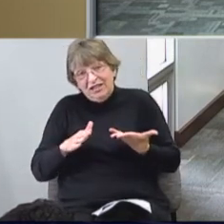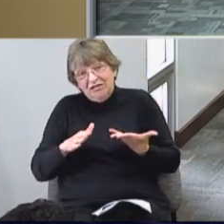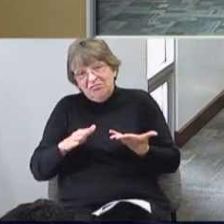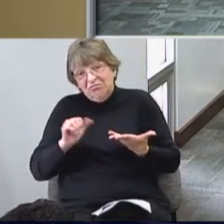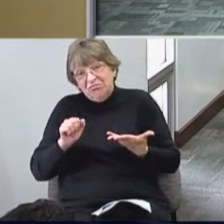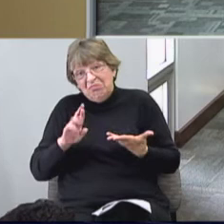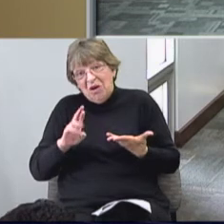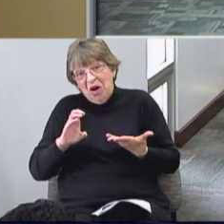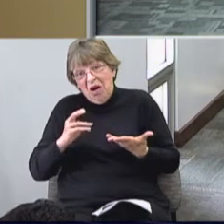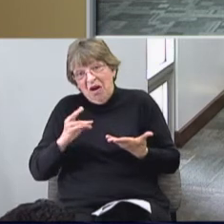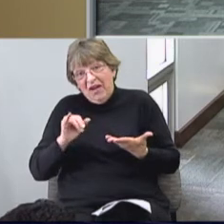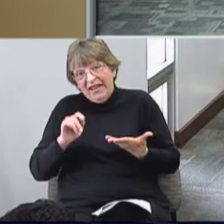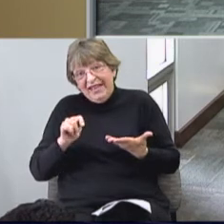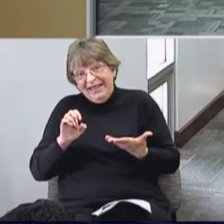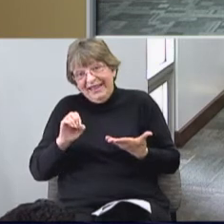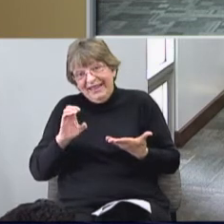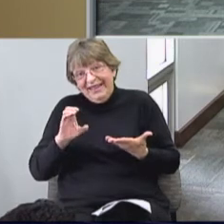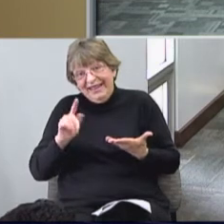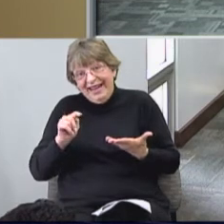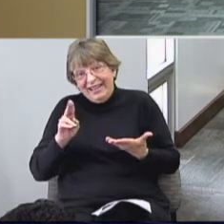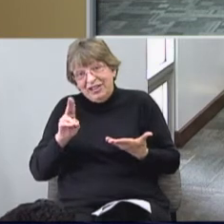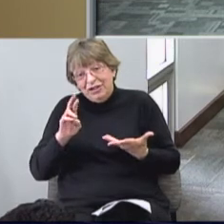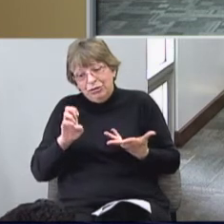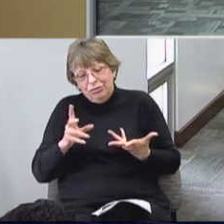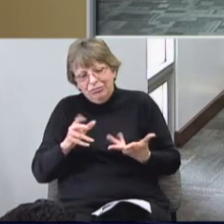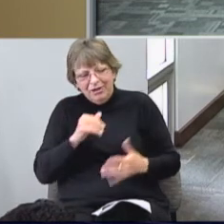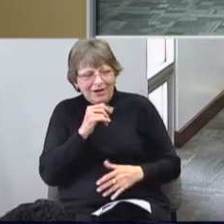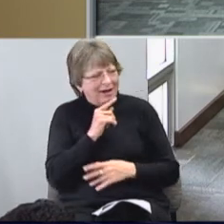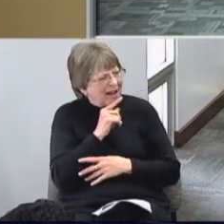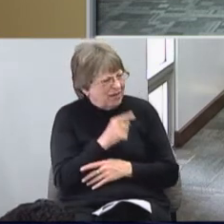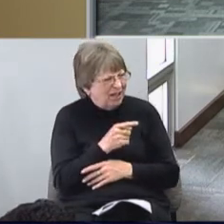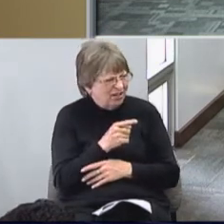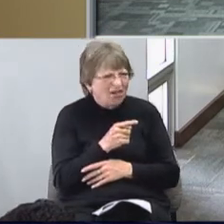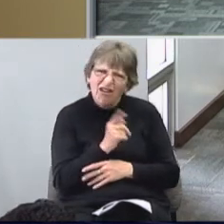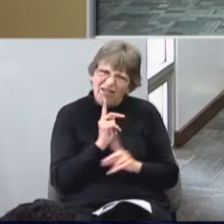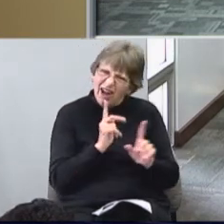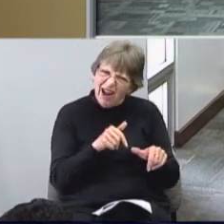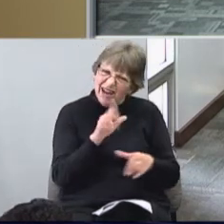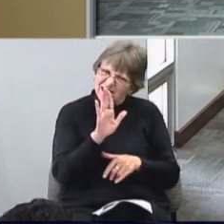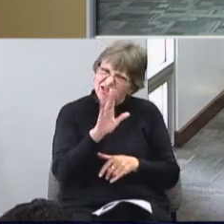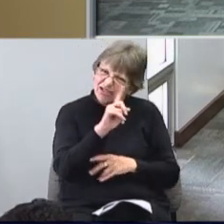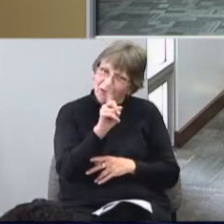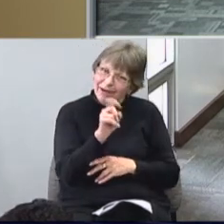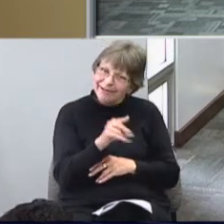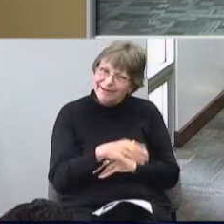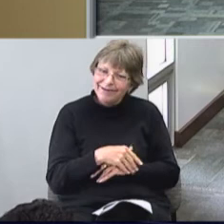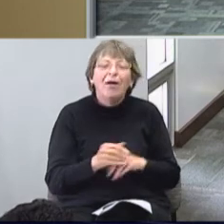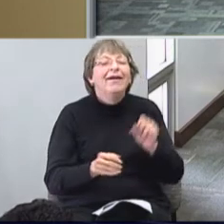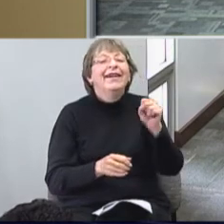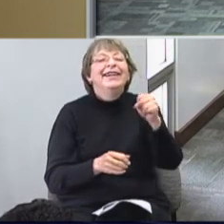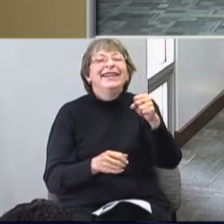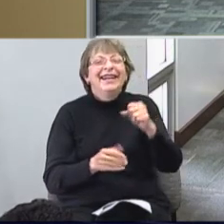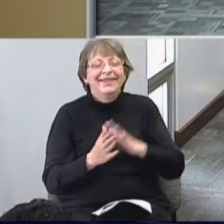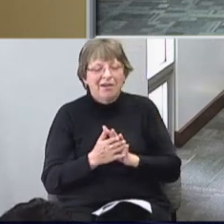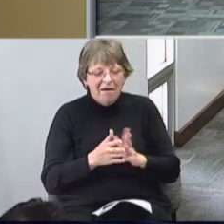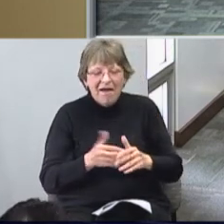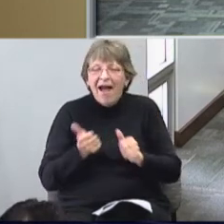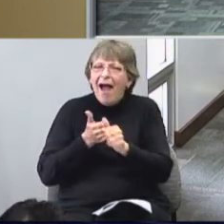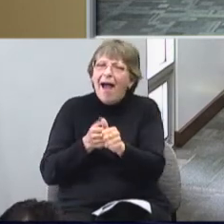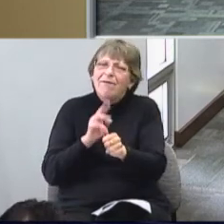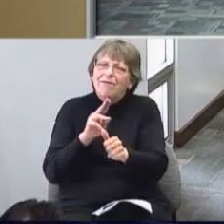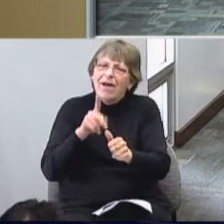anyway. I see. I'm not sure if I answered Yeah, your question, you did. I'll follow up to John's question in a